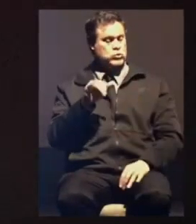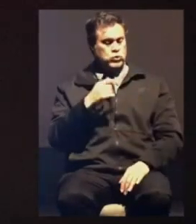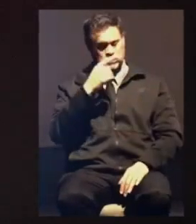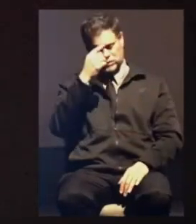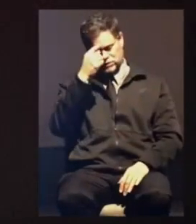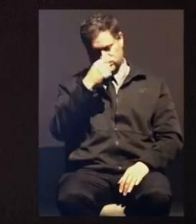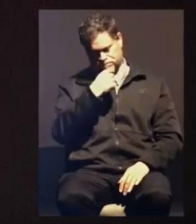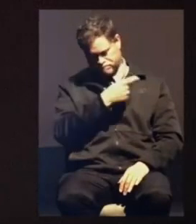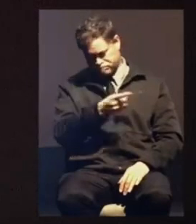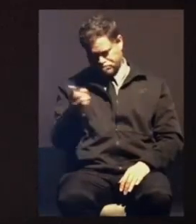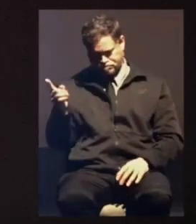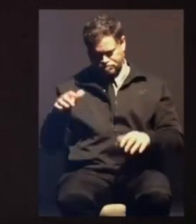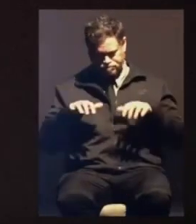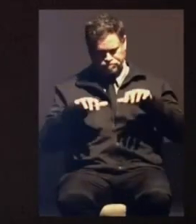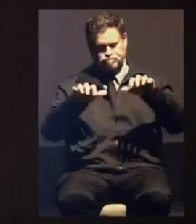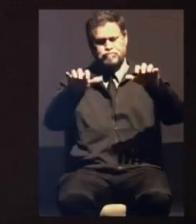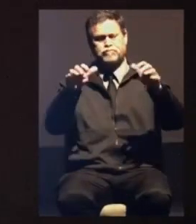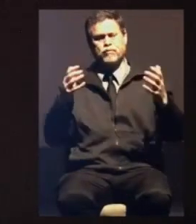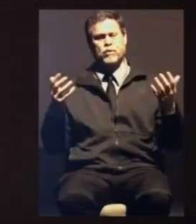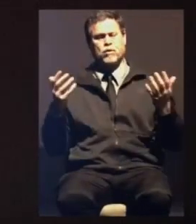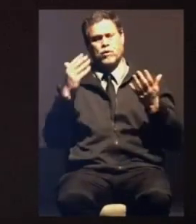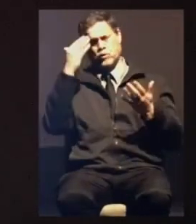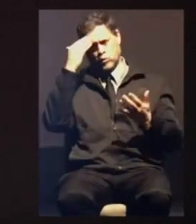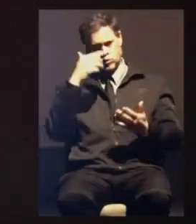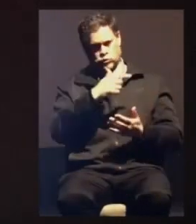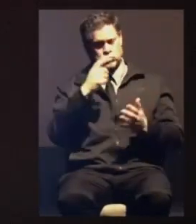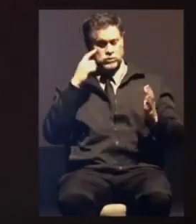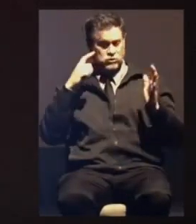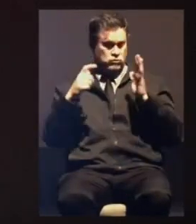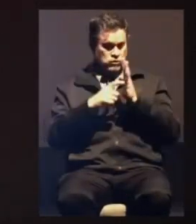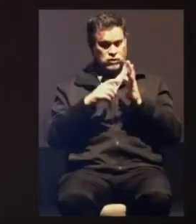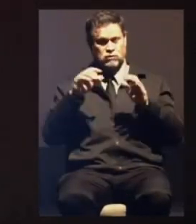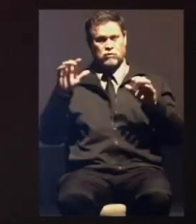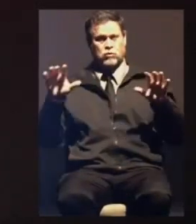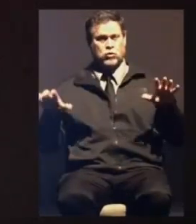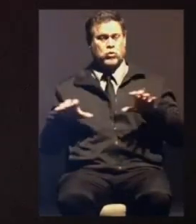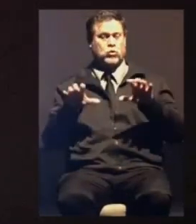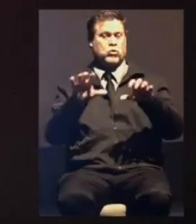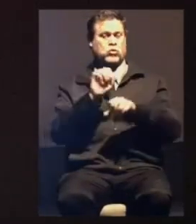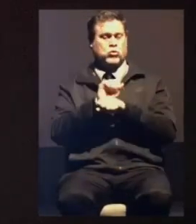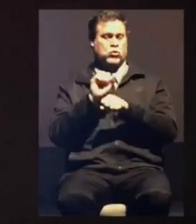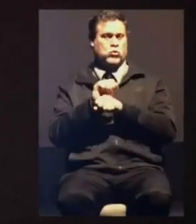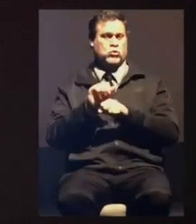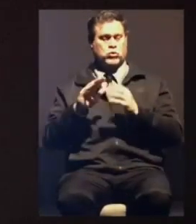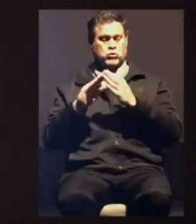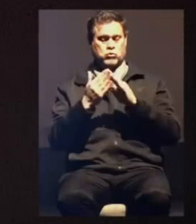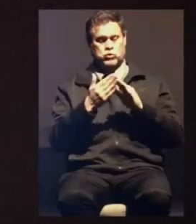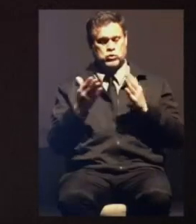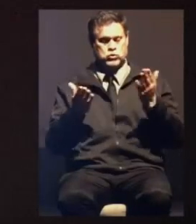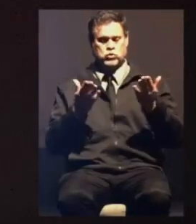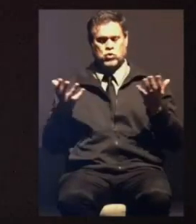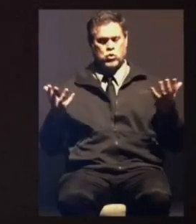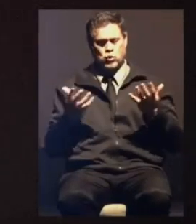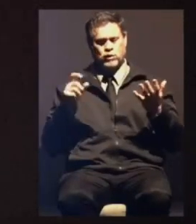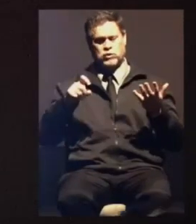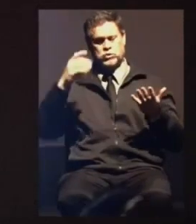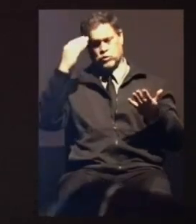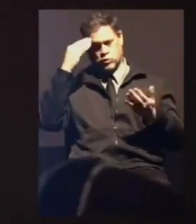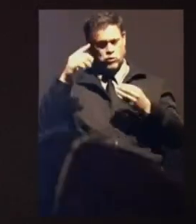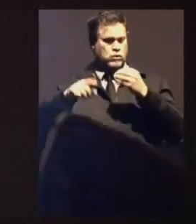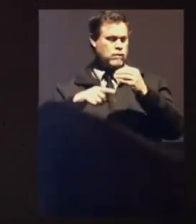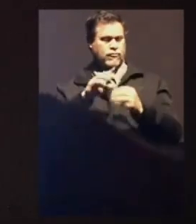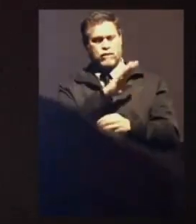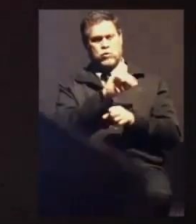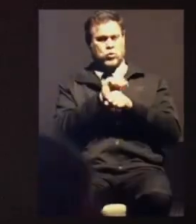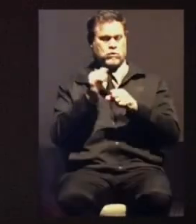tell this crowd that knows you've been recognized for your work over the decades in community service learning what they should know about